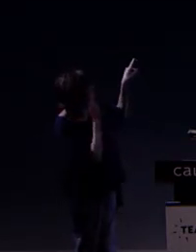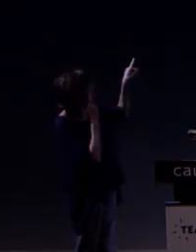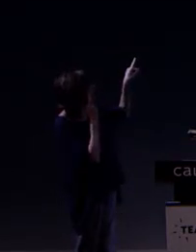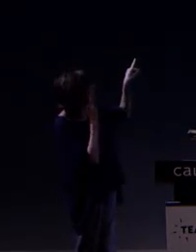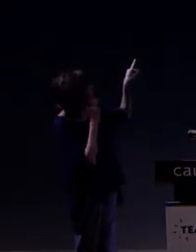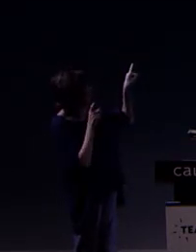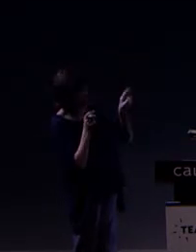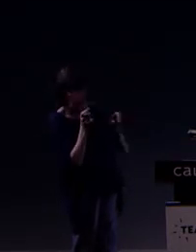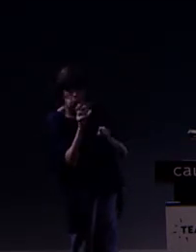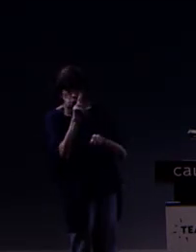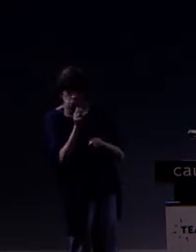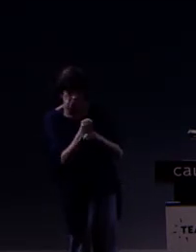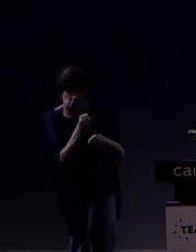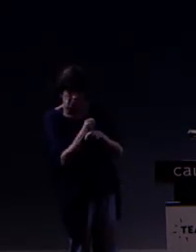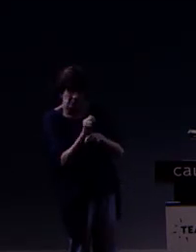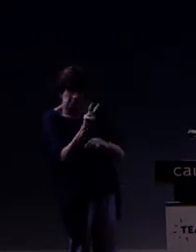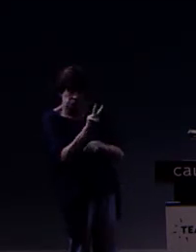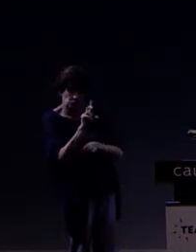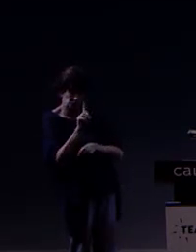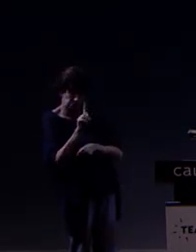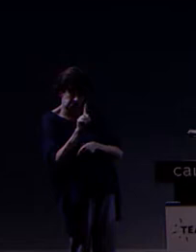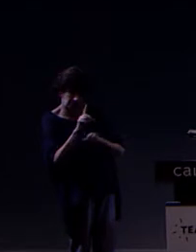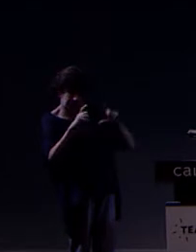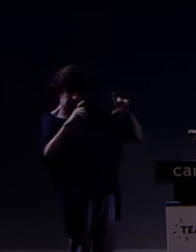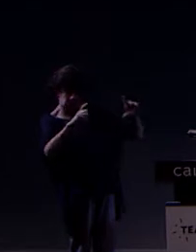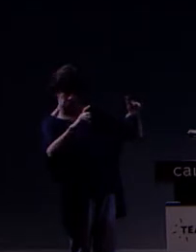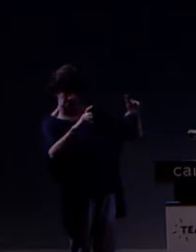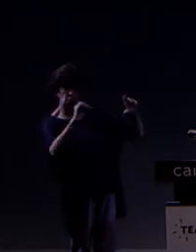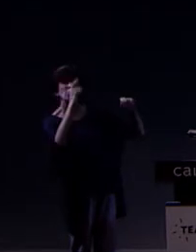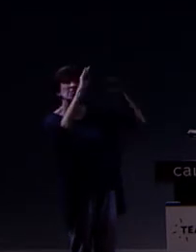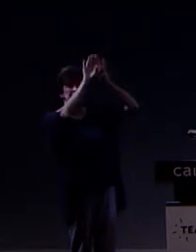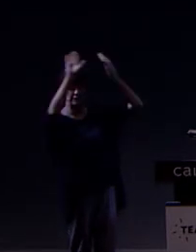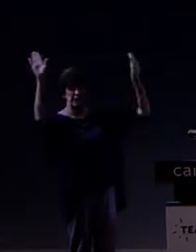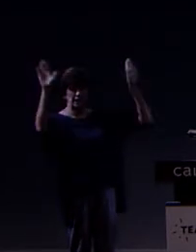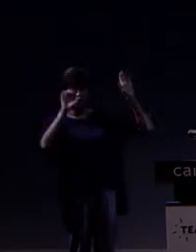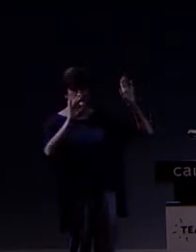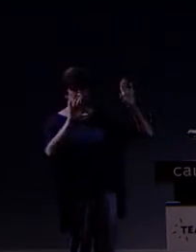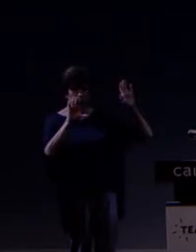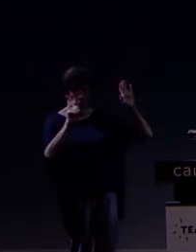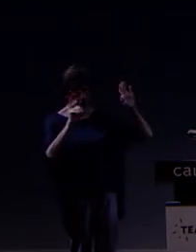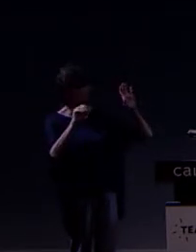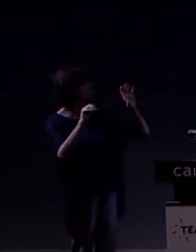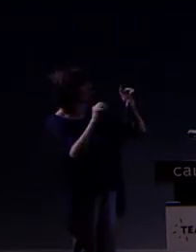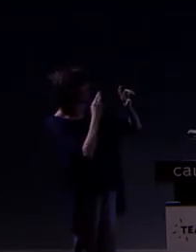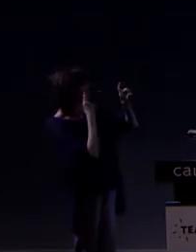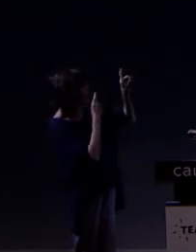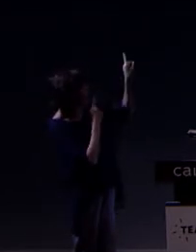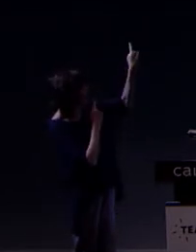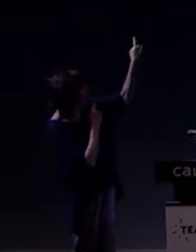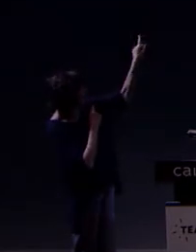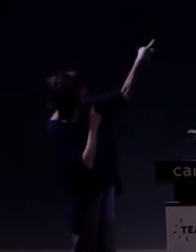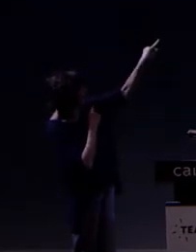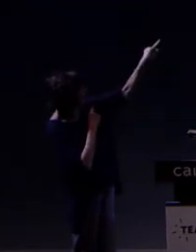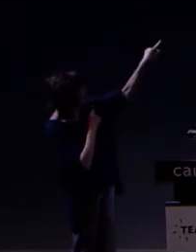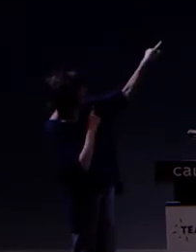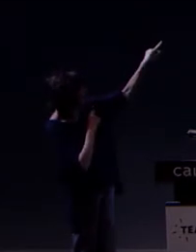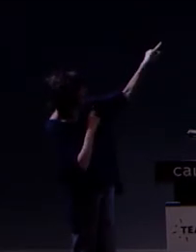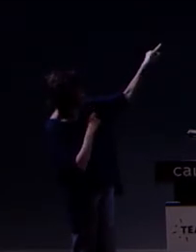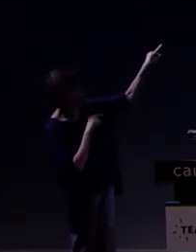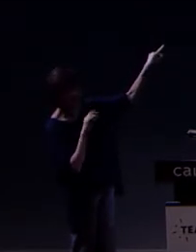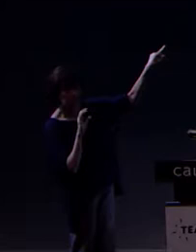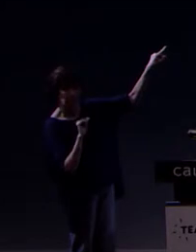and it recreates them in two dimensions in the fresco on the ceiling and extends it, and it's actually a first-person,